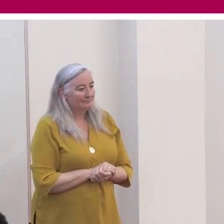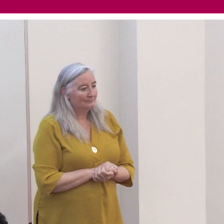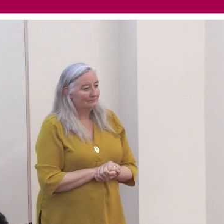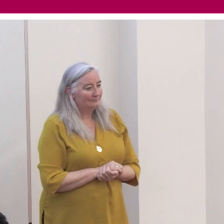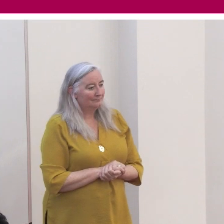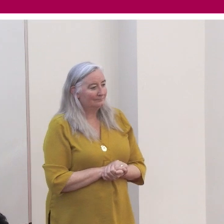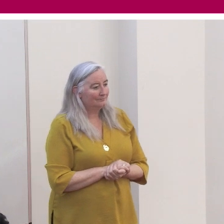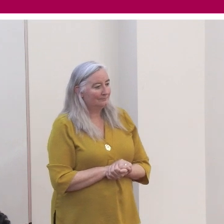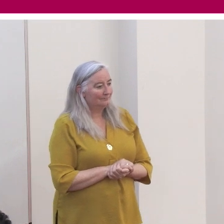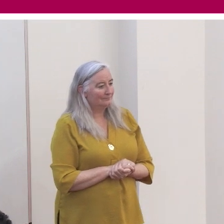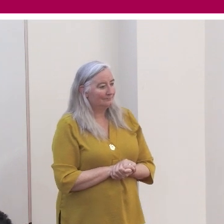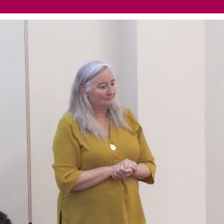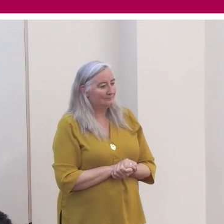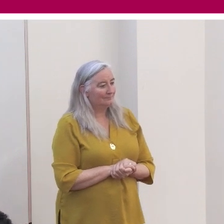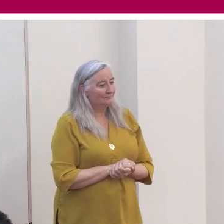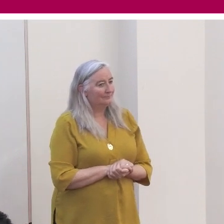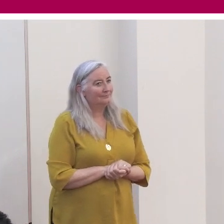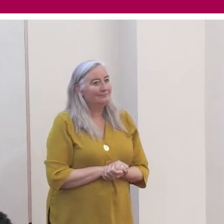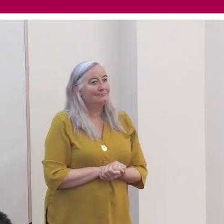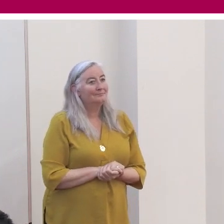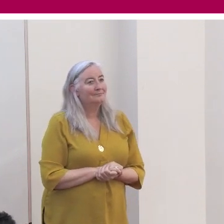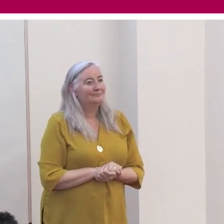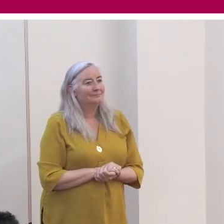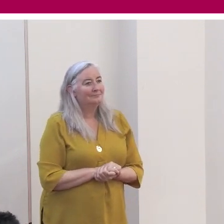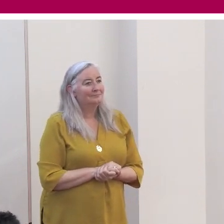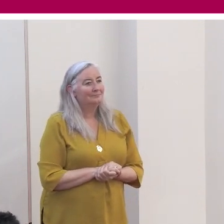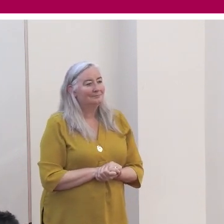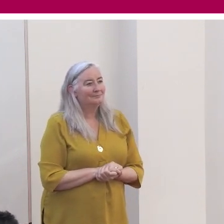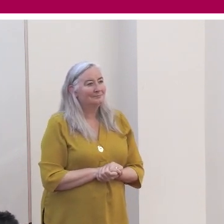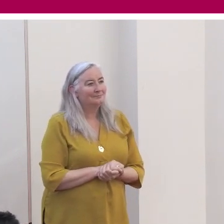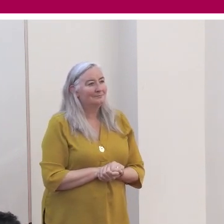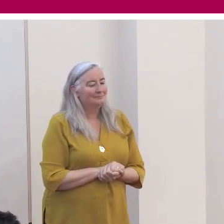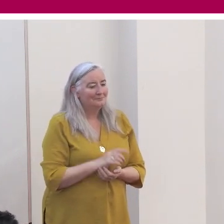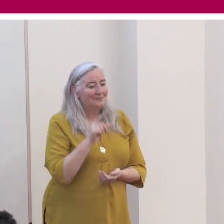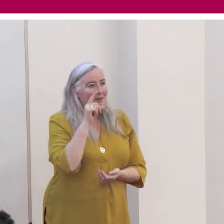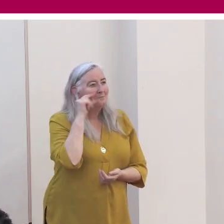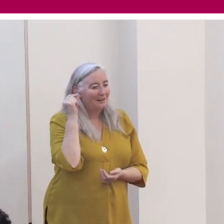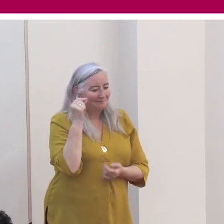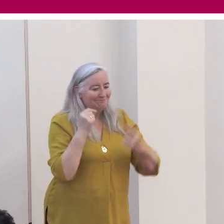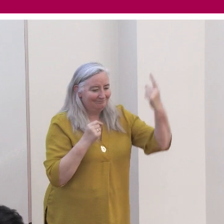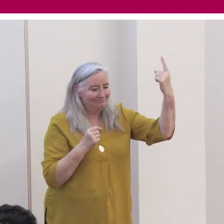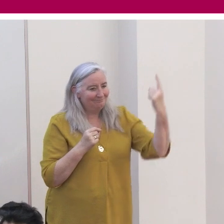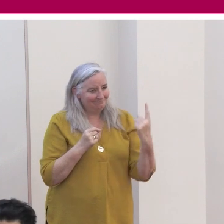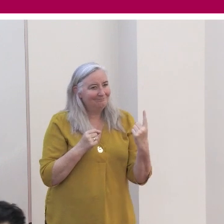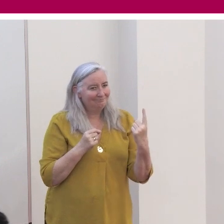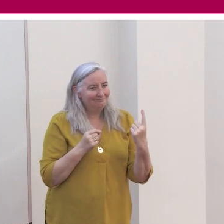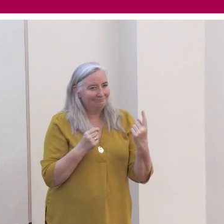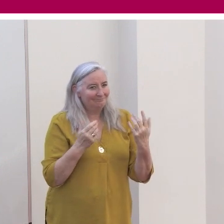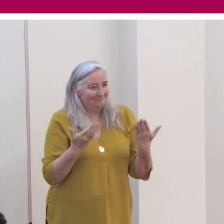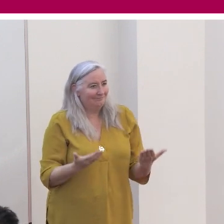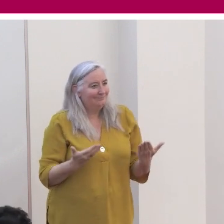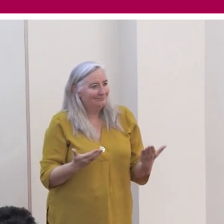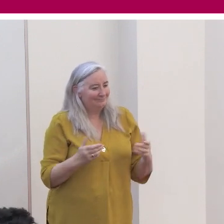declarations are made of someone's capacity to stand trial or not, what happens in practice is they end up being excluded